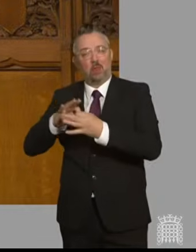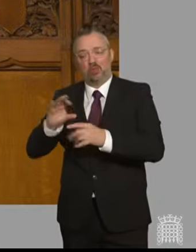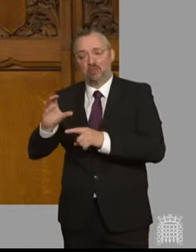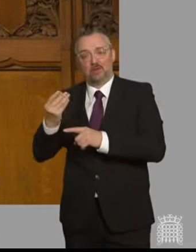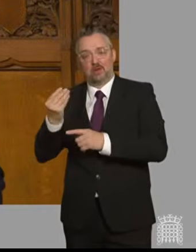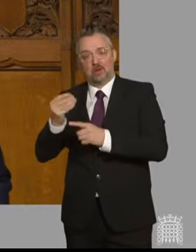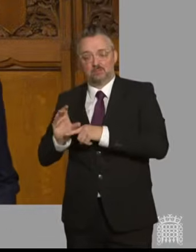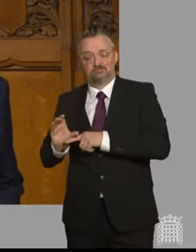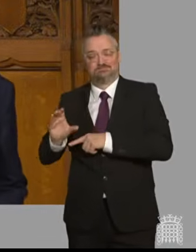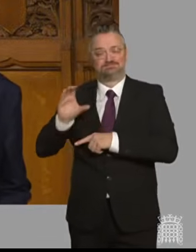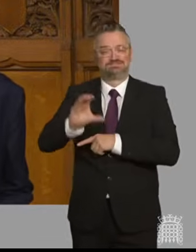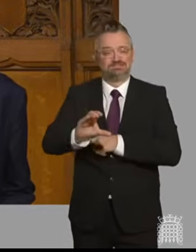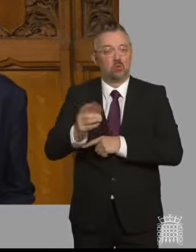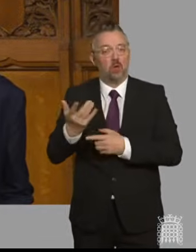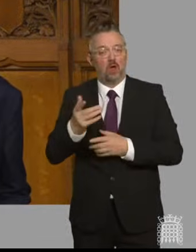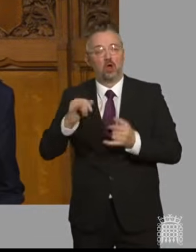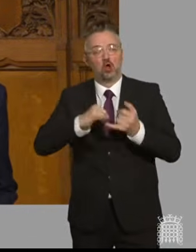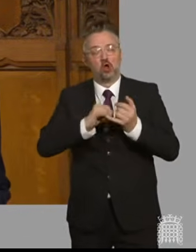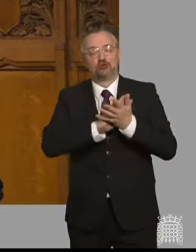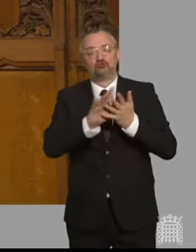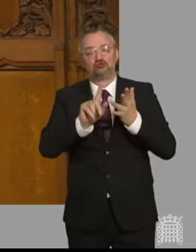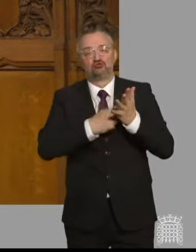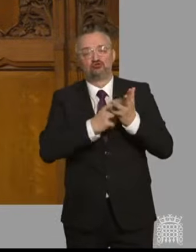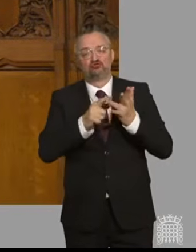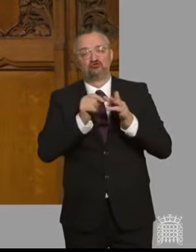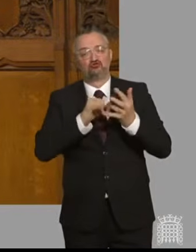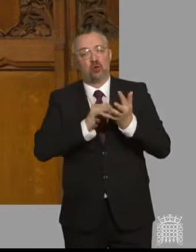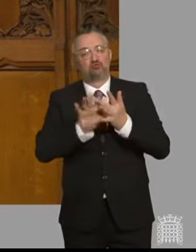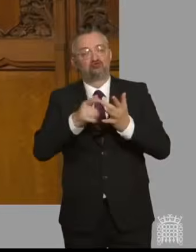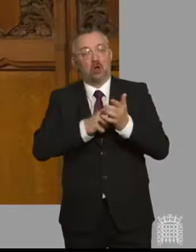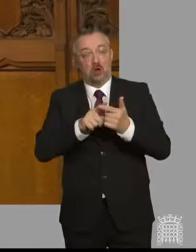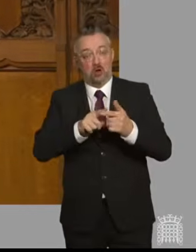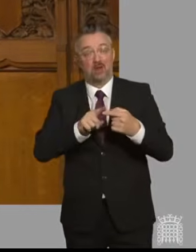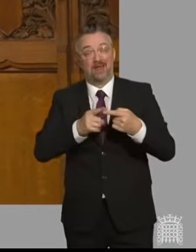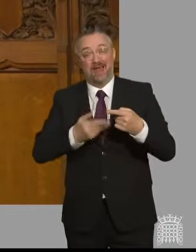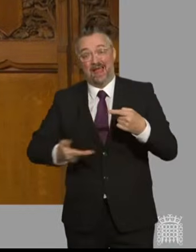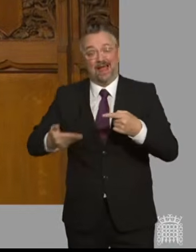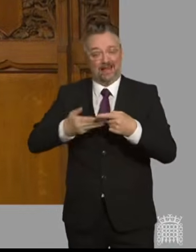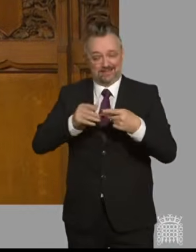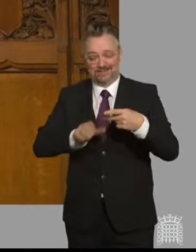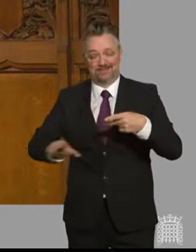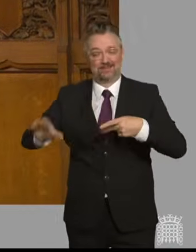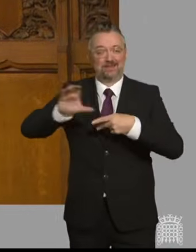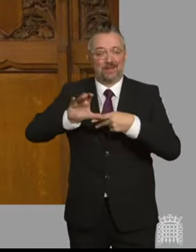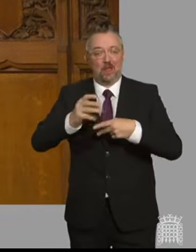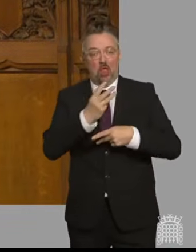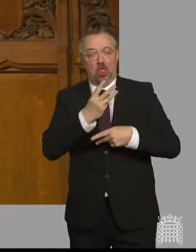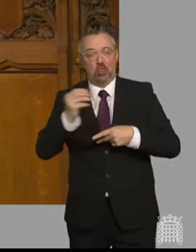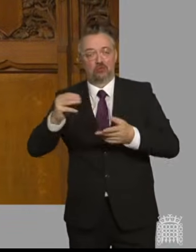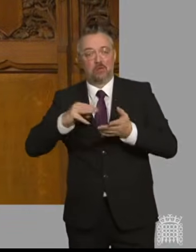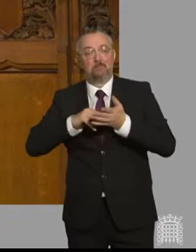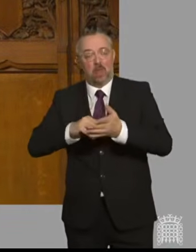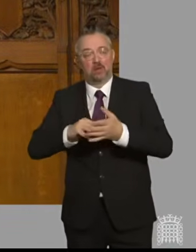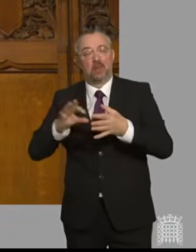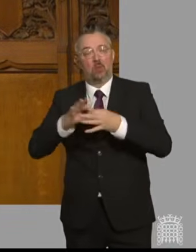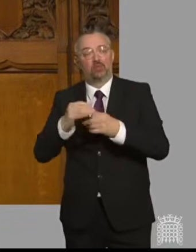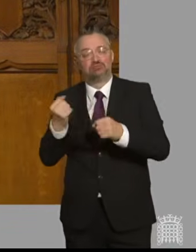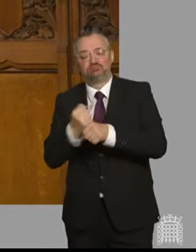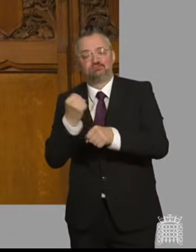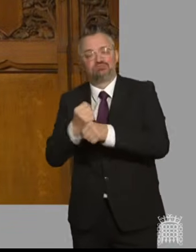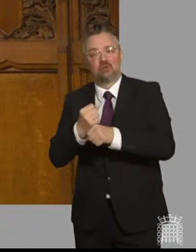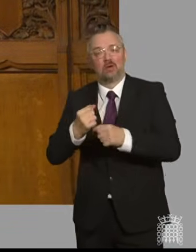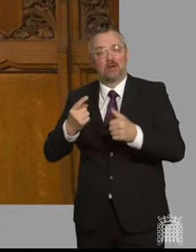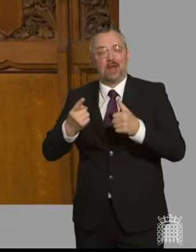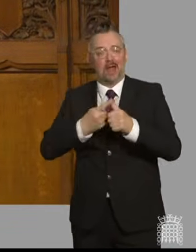£300 million for modernisation of our local A&E services, levelling up funds to modernise Shrewsbury